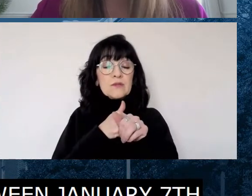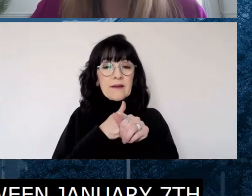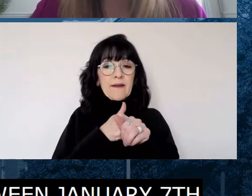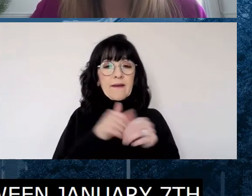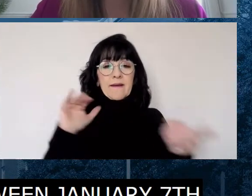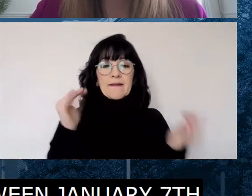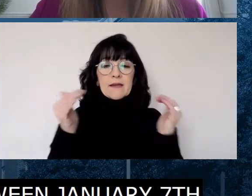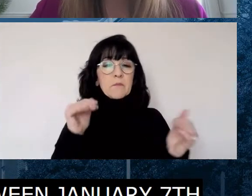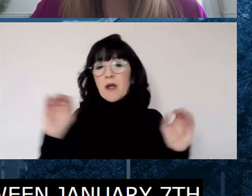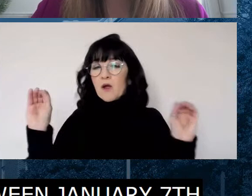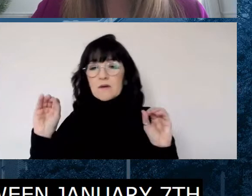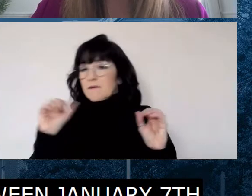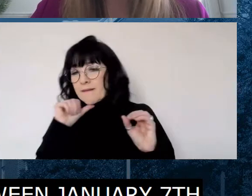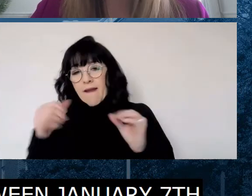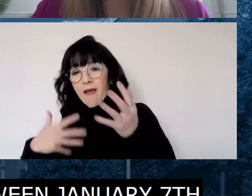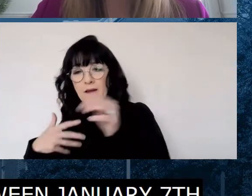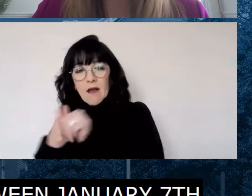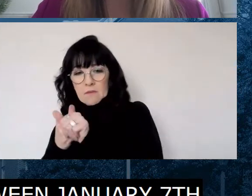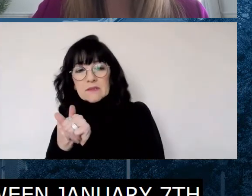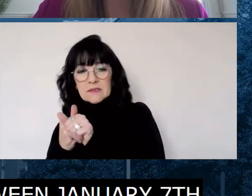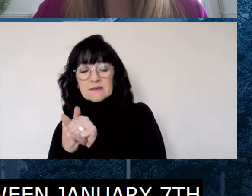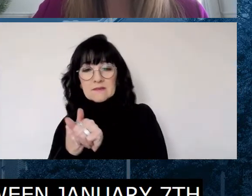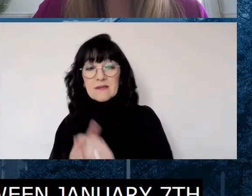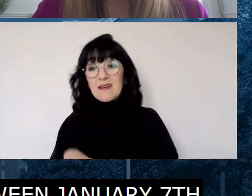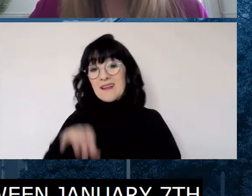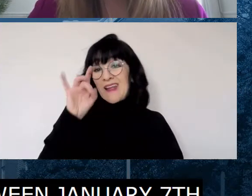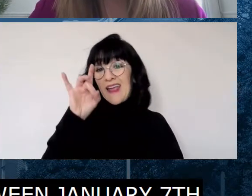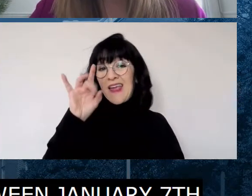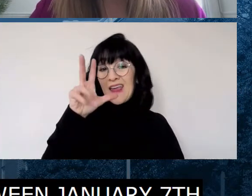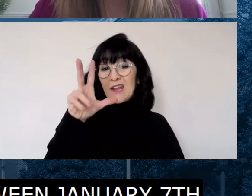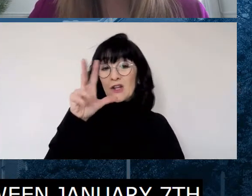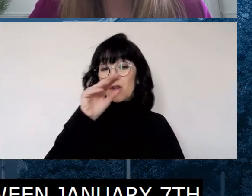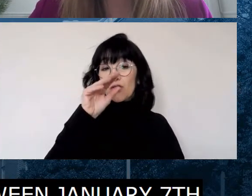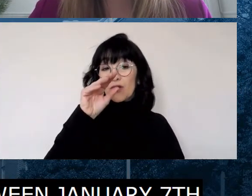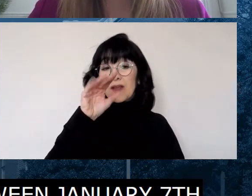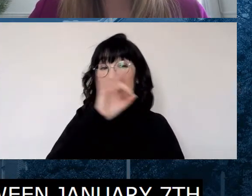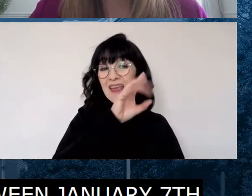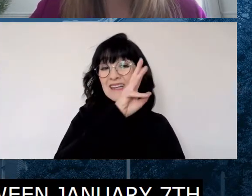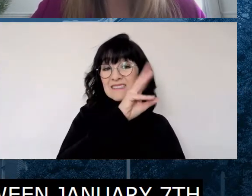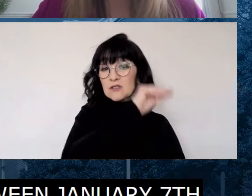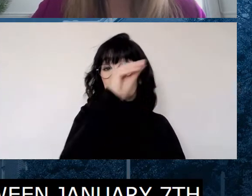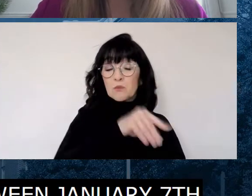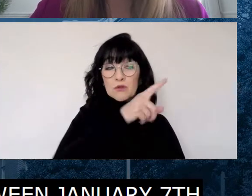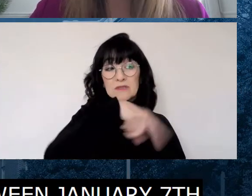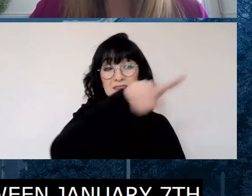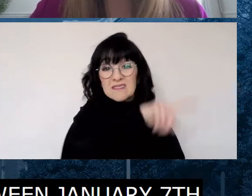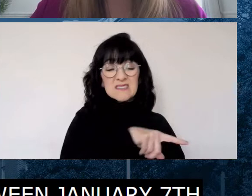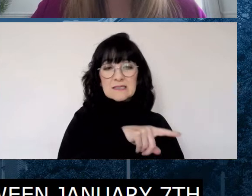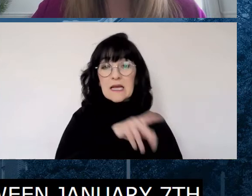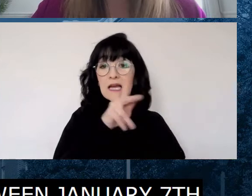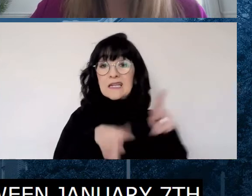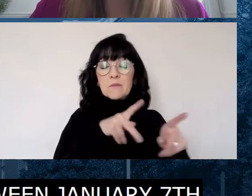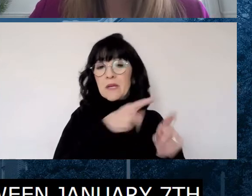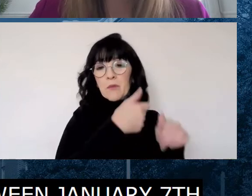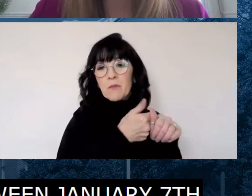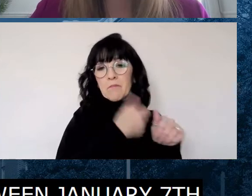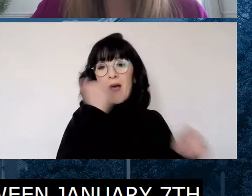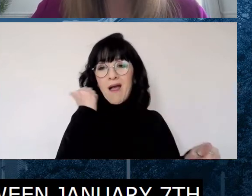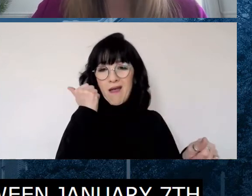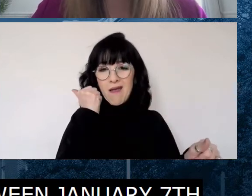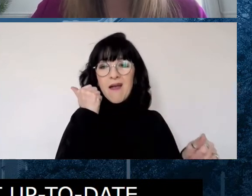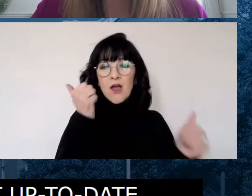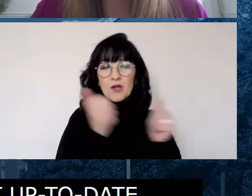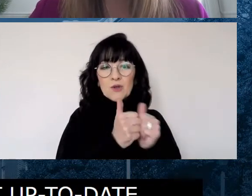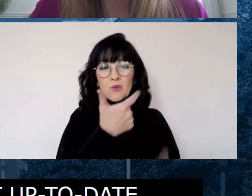of our cases were not up to date with vaccinations. 88% of our hospitalizations were not up to date with